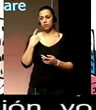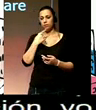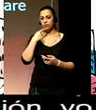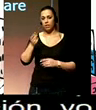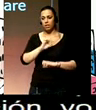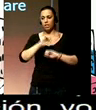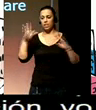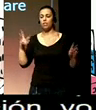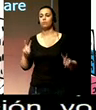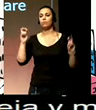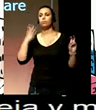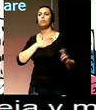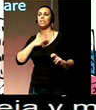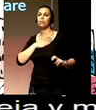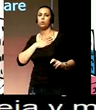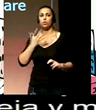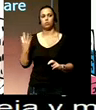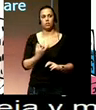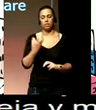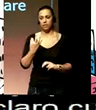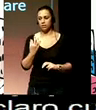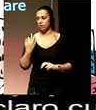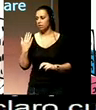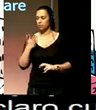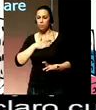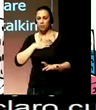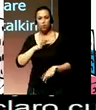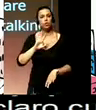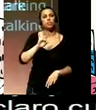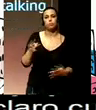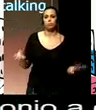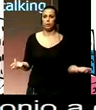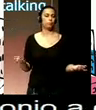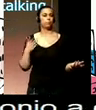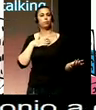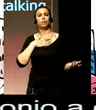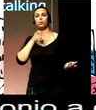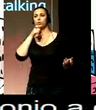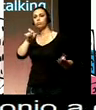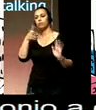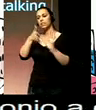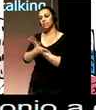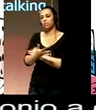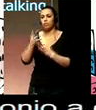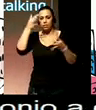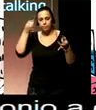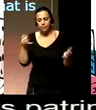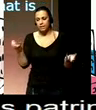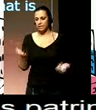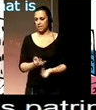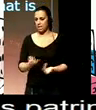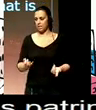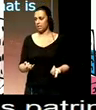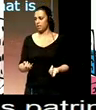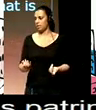when we are talking about heritage, what are we talking about? What is this? Since then is heritage.